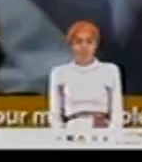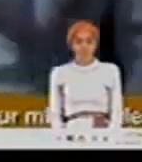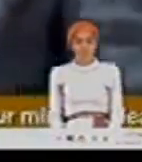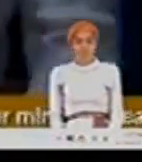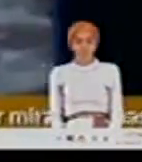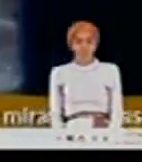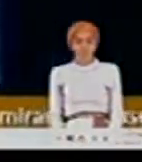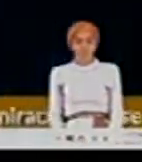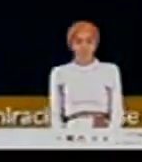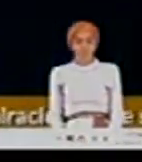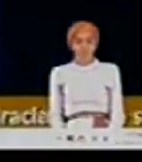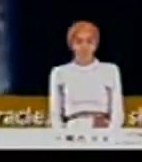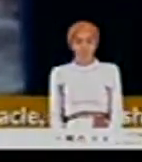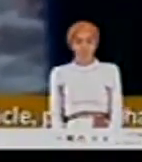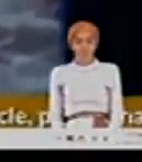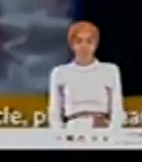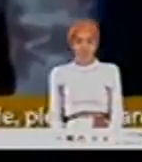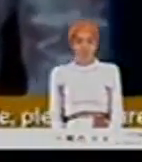own